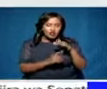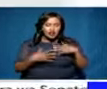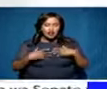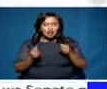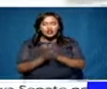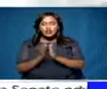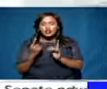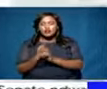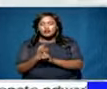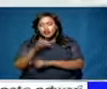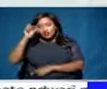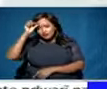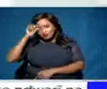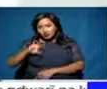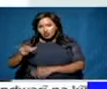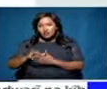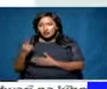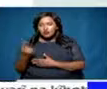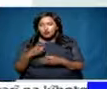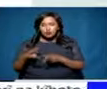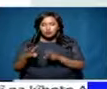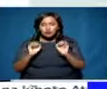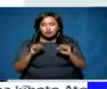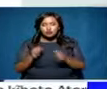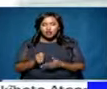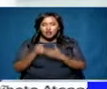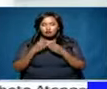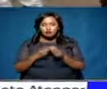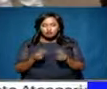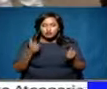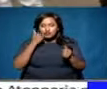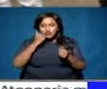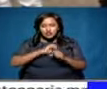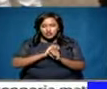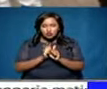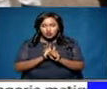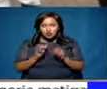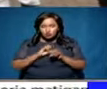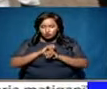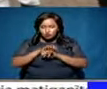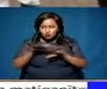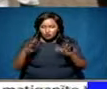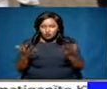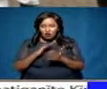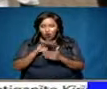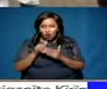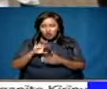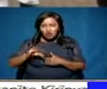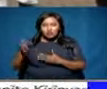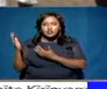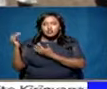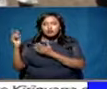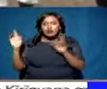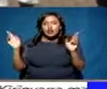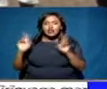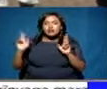kaunti itiganete ni ojire rirere kane gutithiria kura na murimu wa COVID-19 gutaba kuri kaunti shiothe shagiri ukuroshi haririria